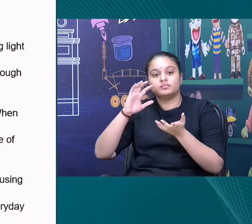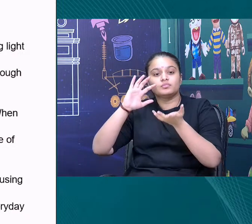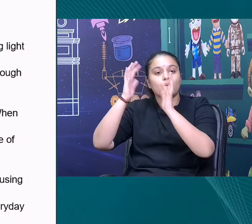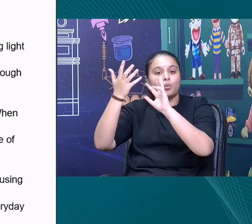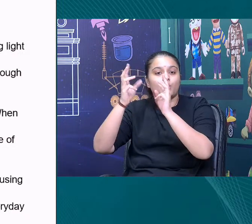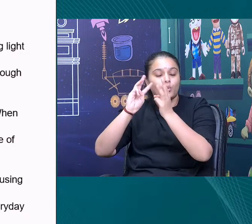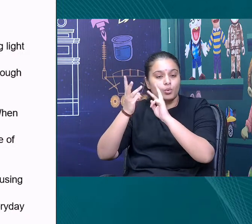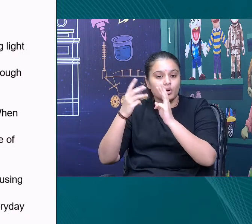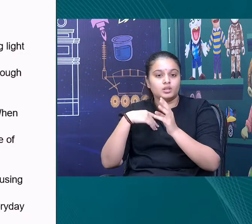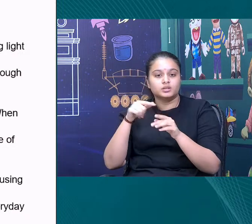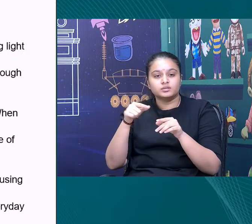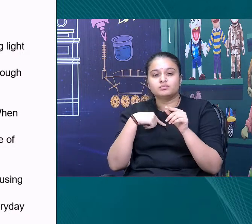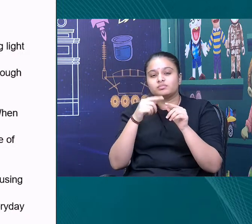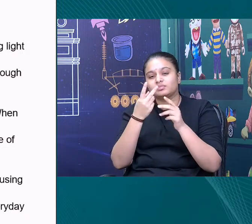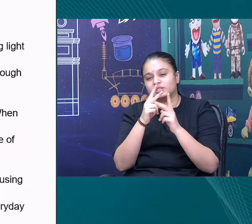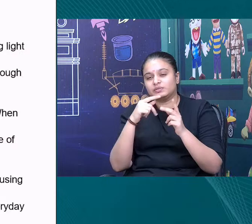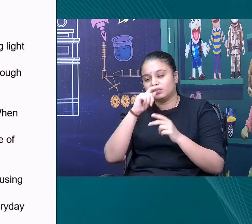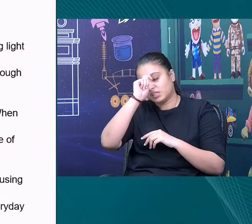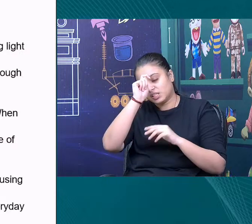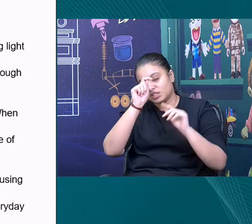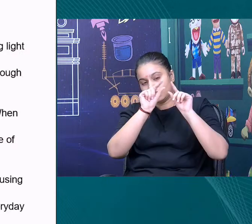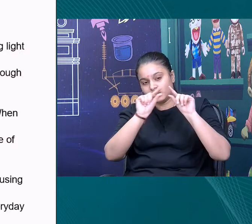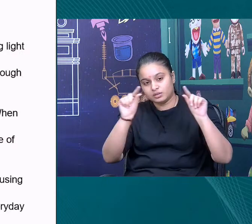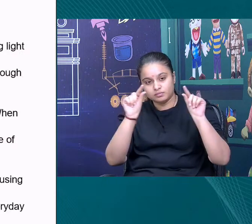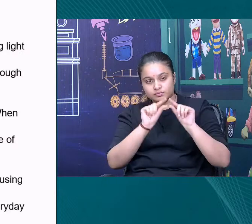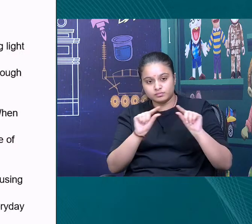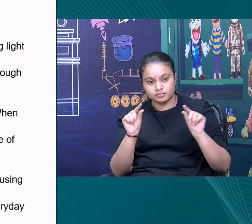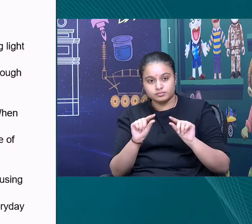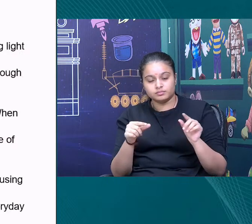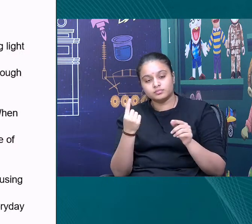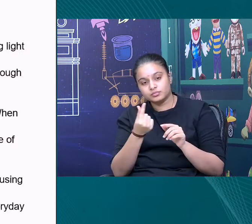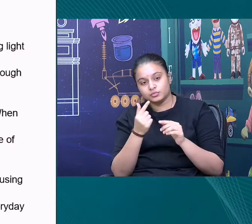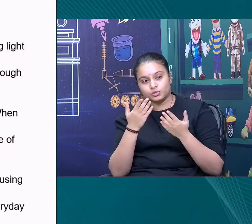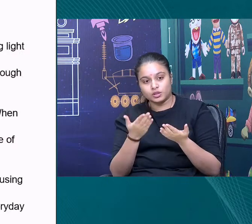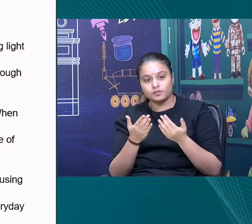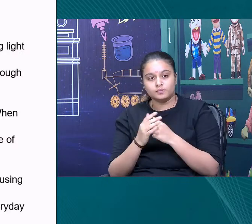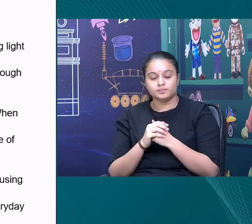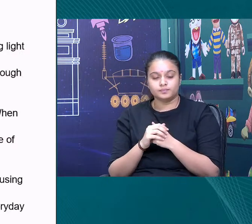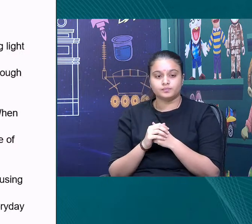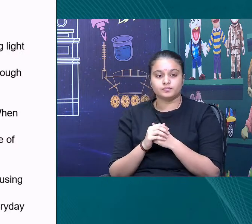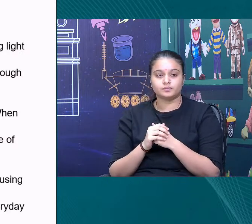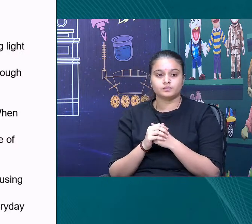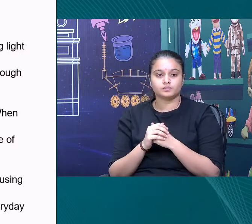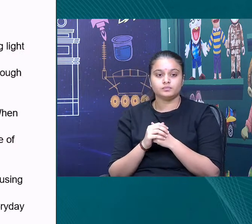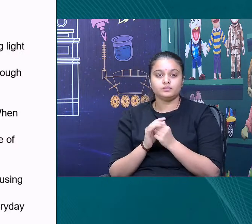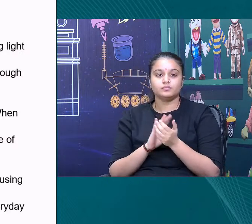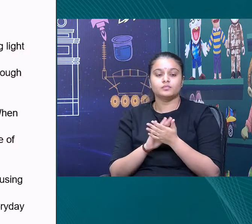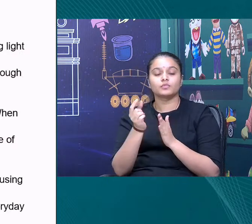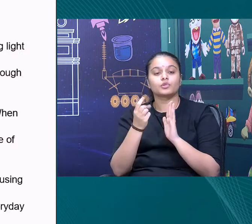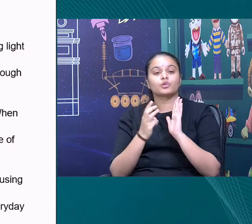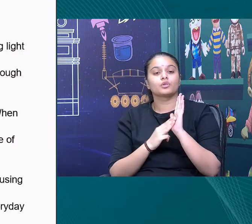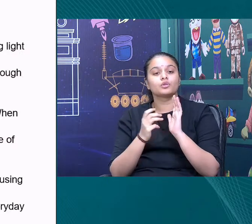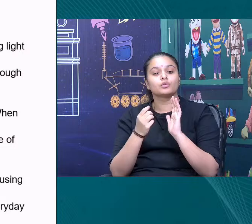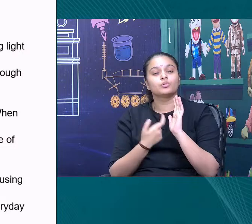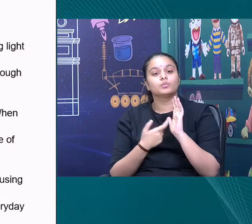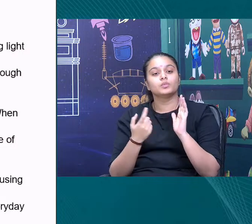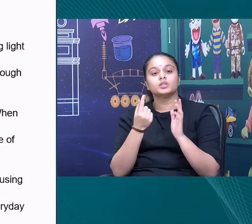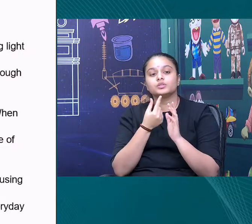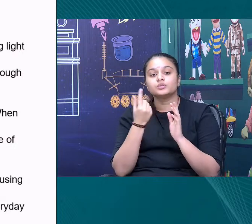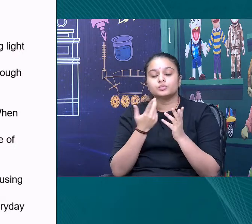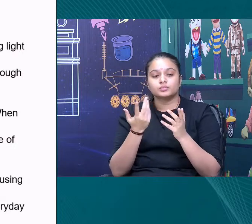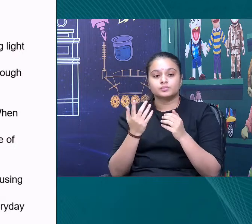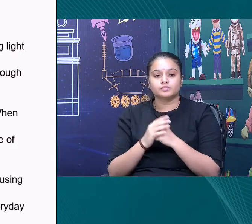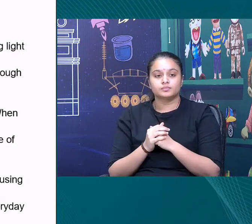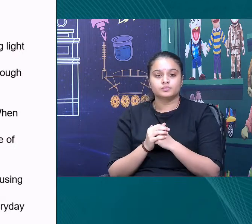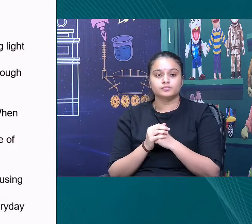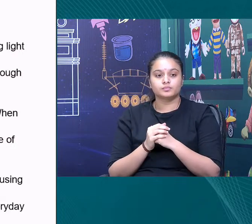he uses these little phrases. His writing style is full of humor. Humor that is aimed at easing